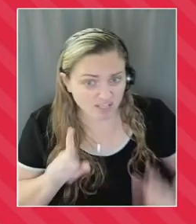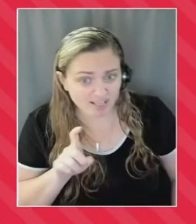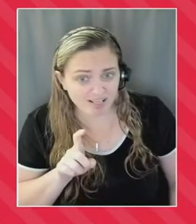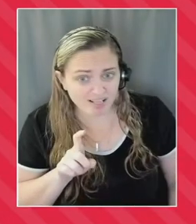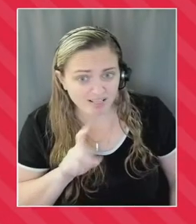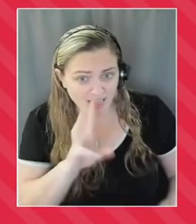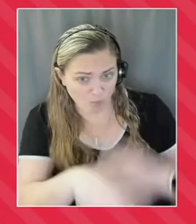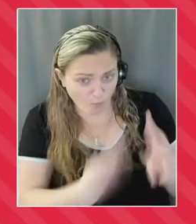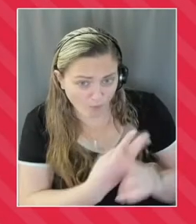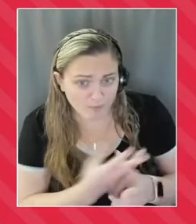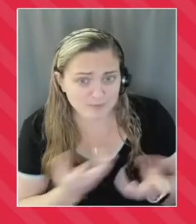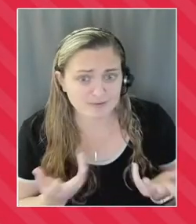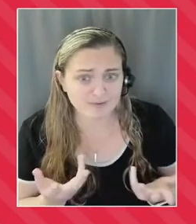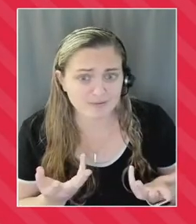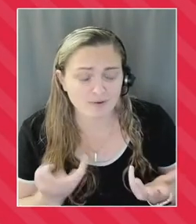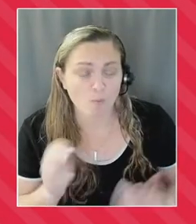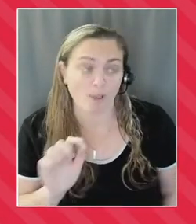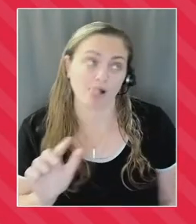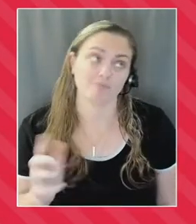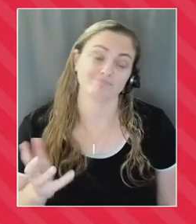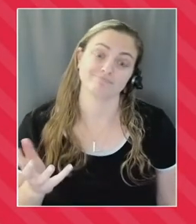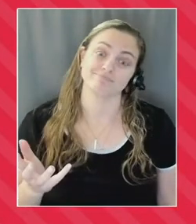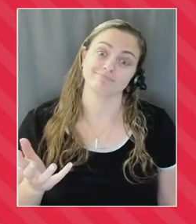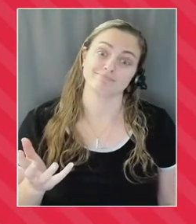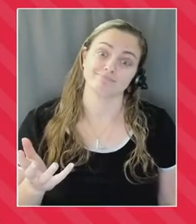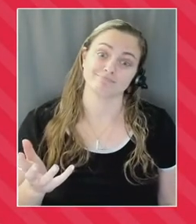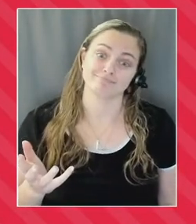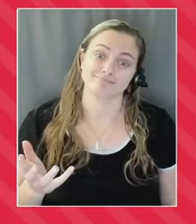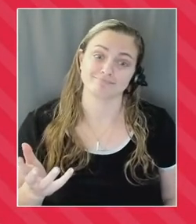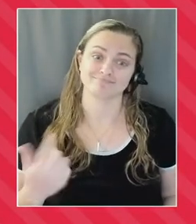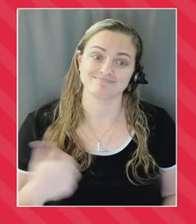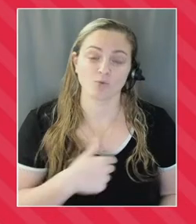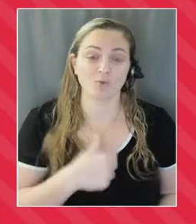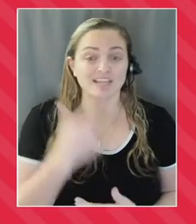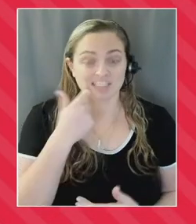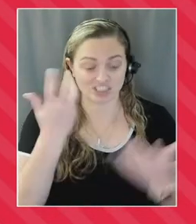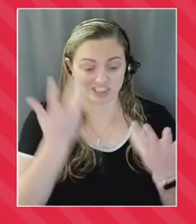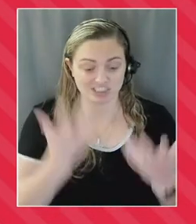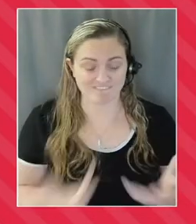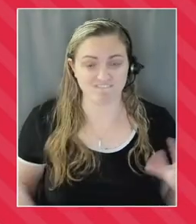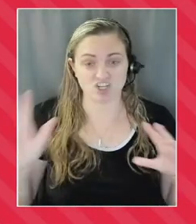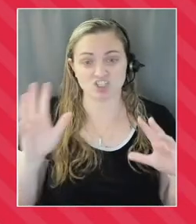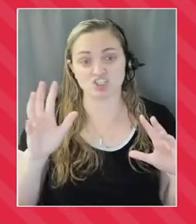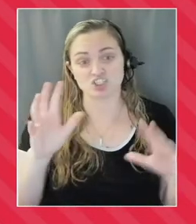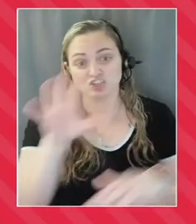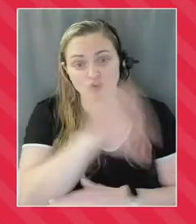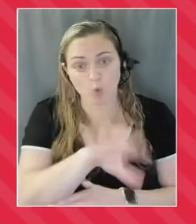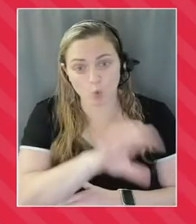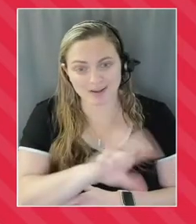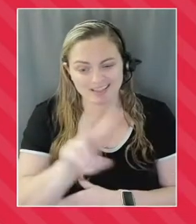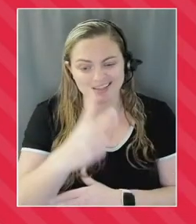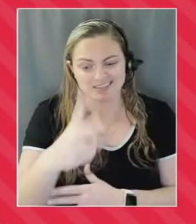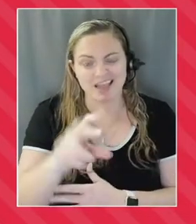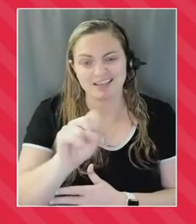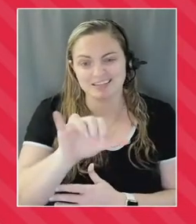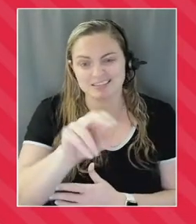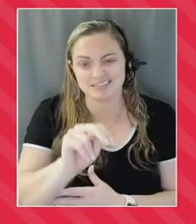world? Well, you know, we just finished taping the second season of Waffles and Mochi,